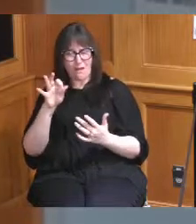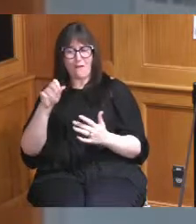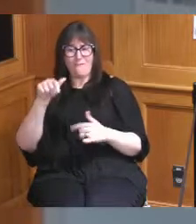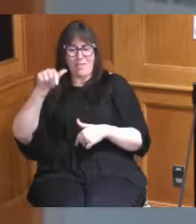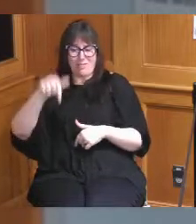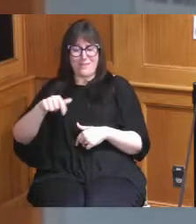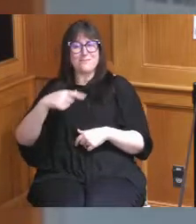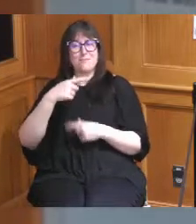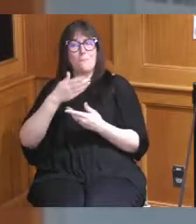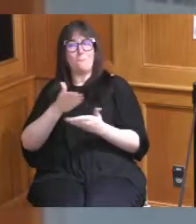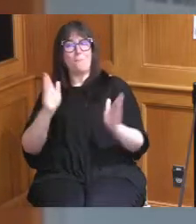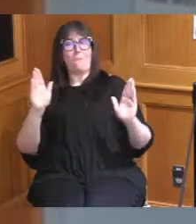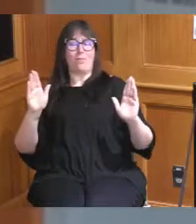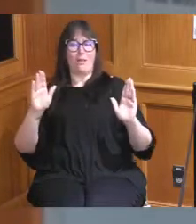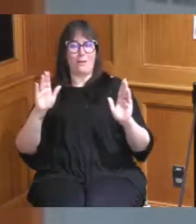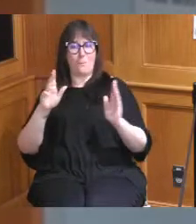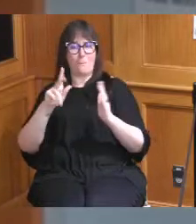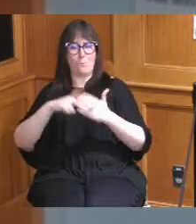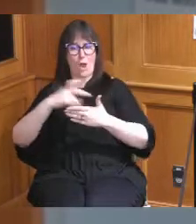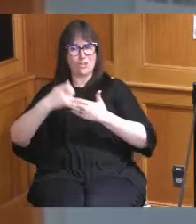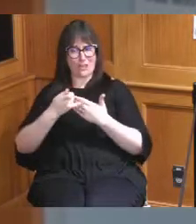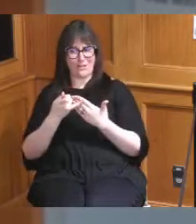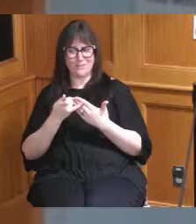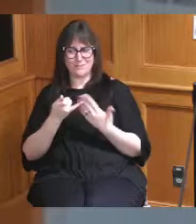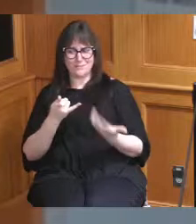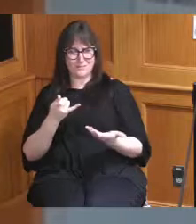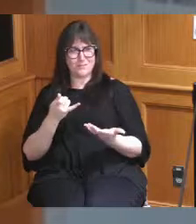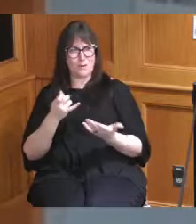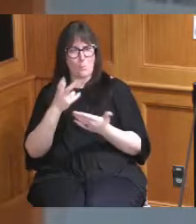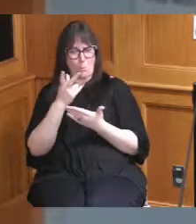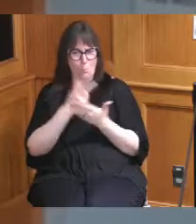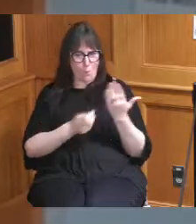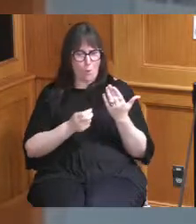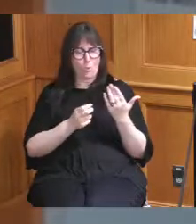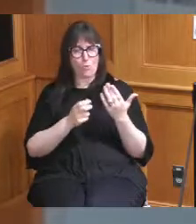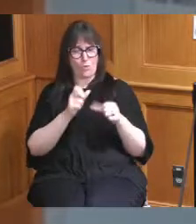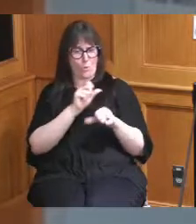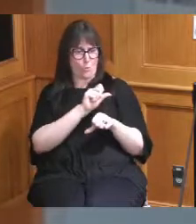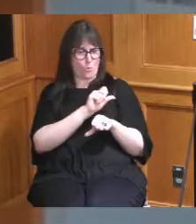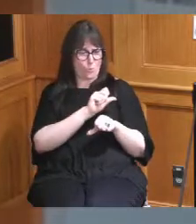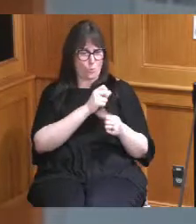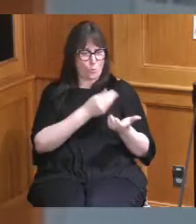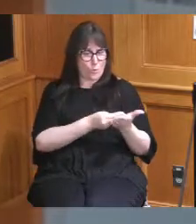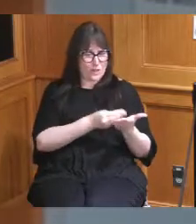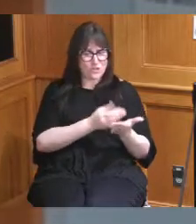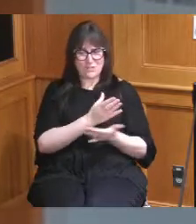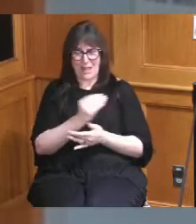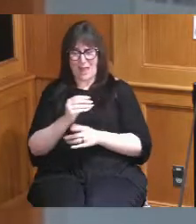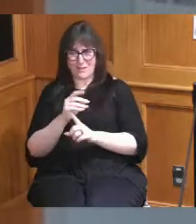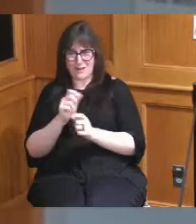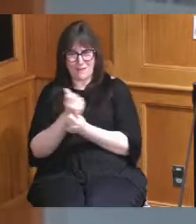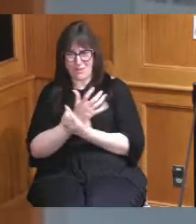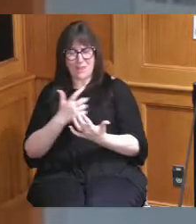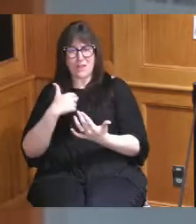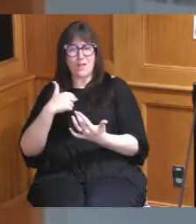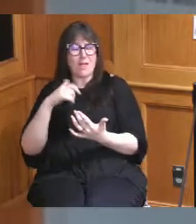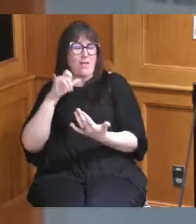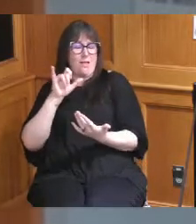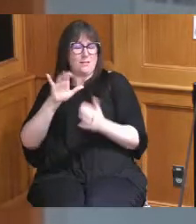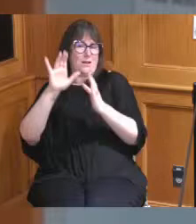public projects with both the labor or wages as well as the fringe, they are a